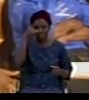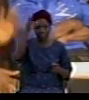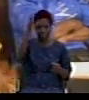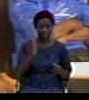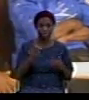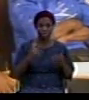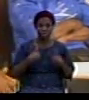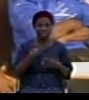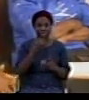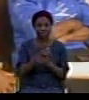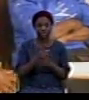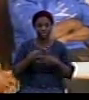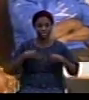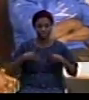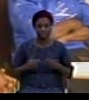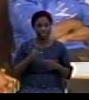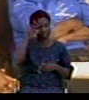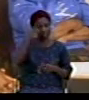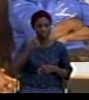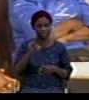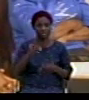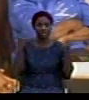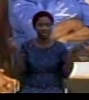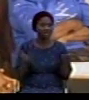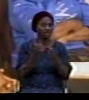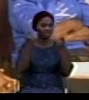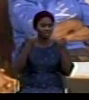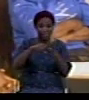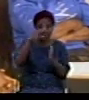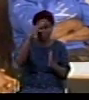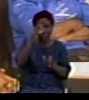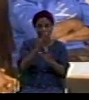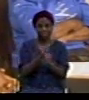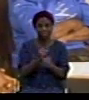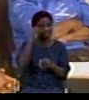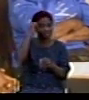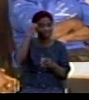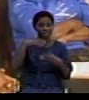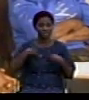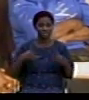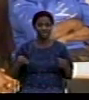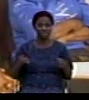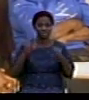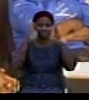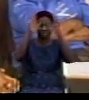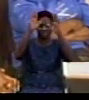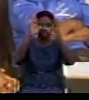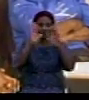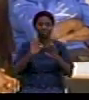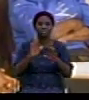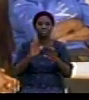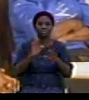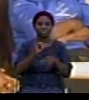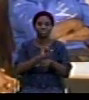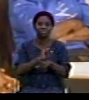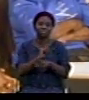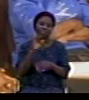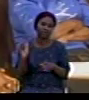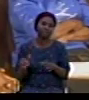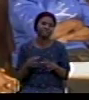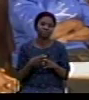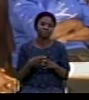man received his healing miraculously. We now take you to Calabar, South Nigeria.